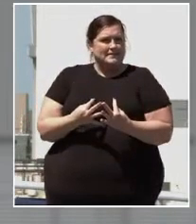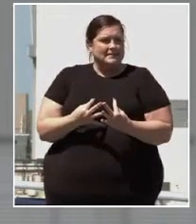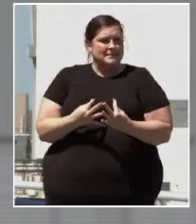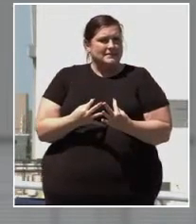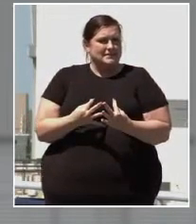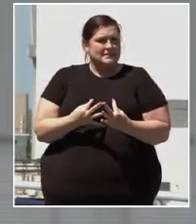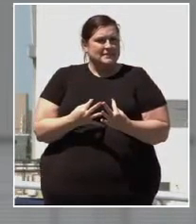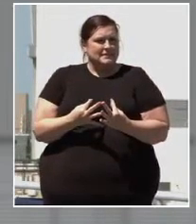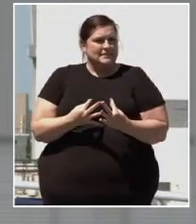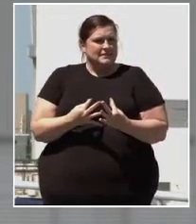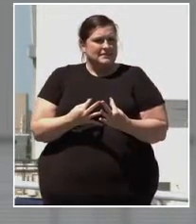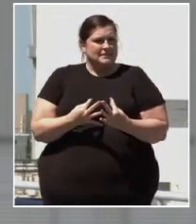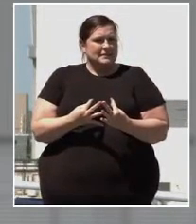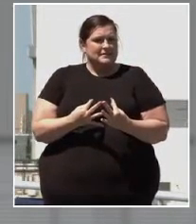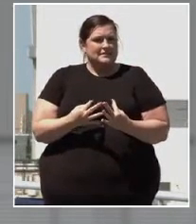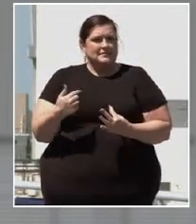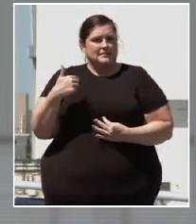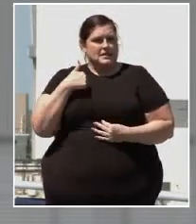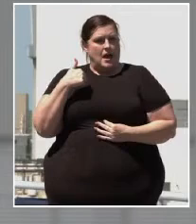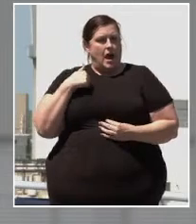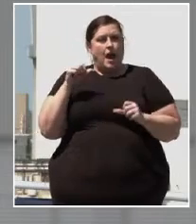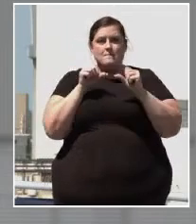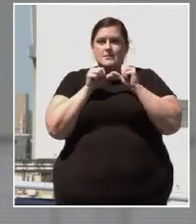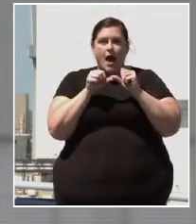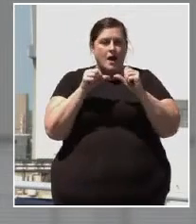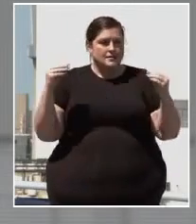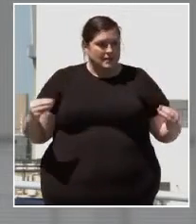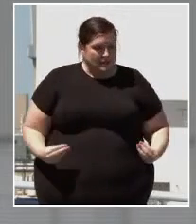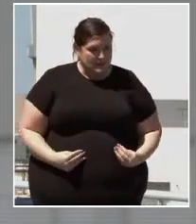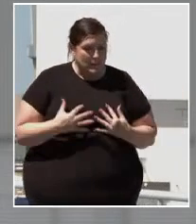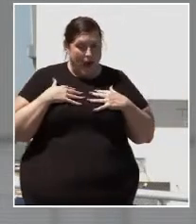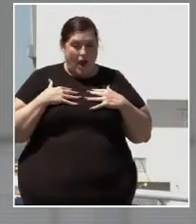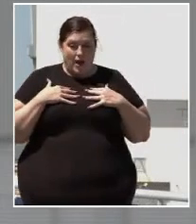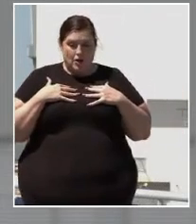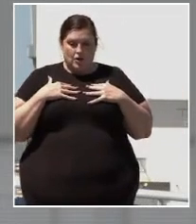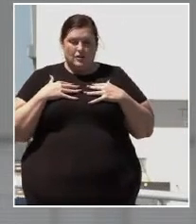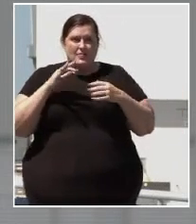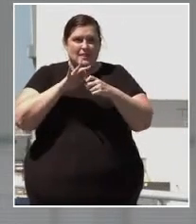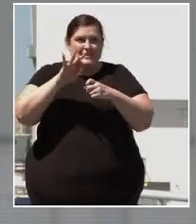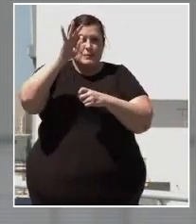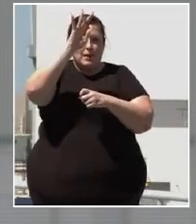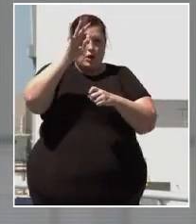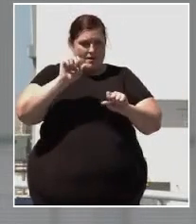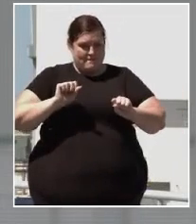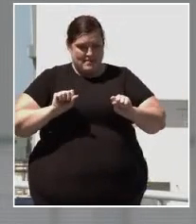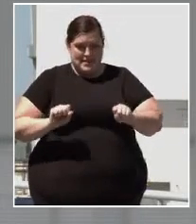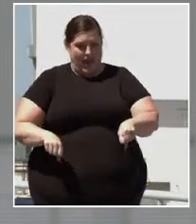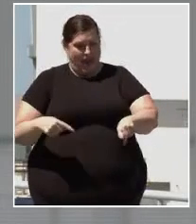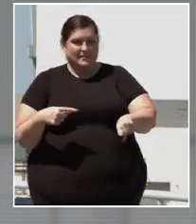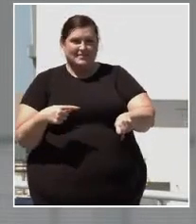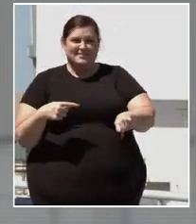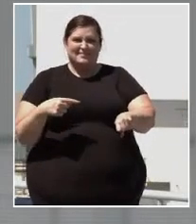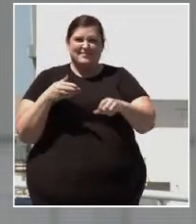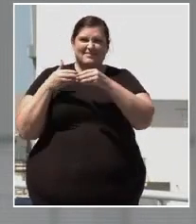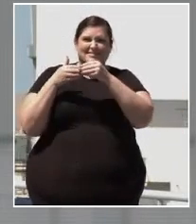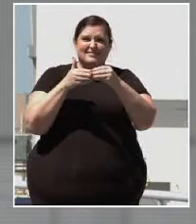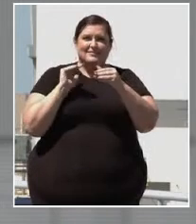family I'm just constantly inspired by the can do spirit that guides our